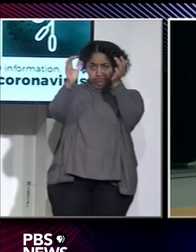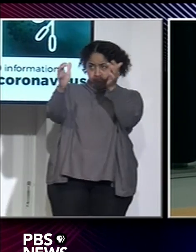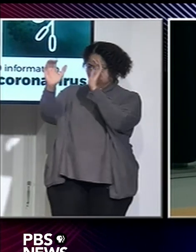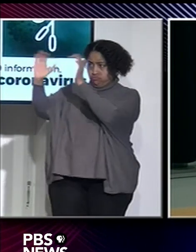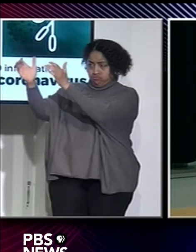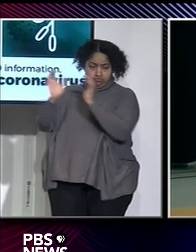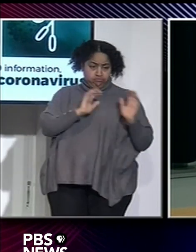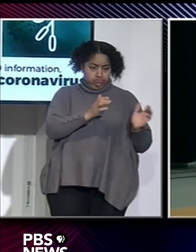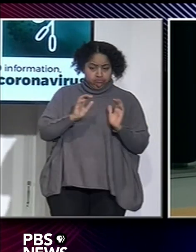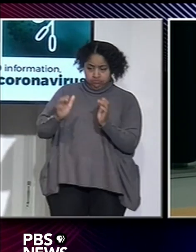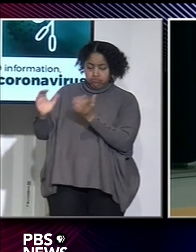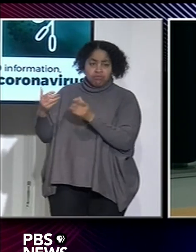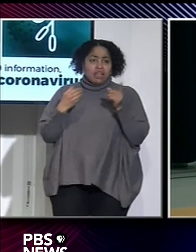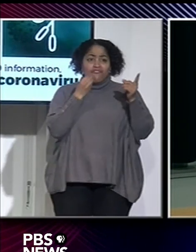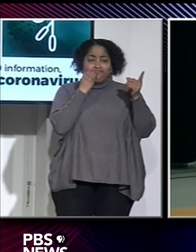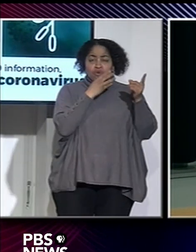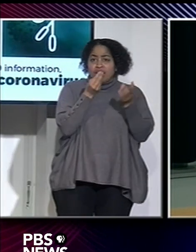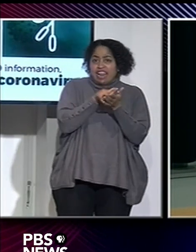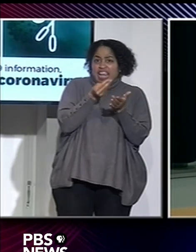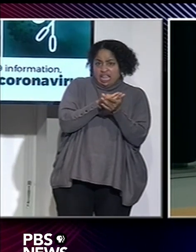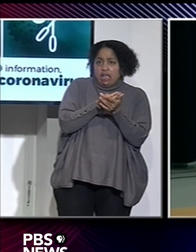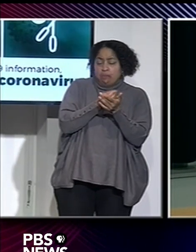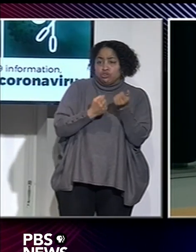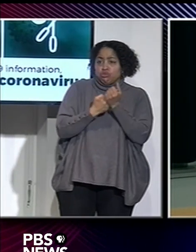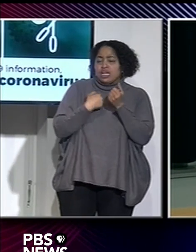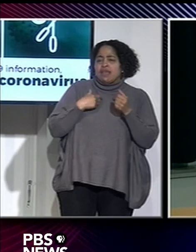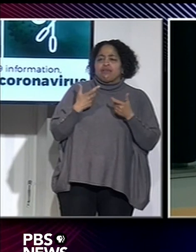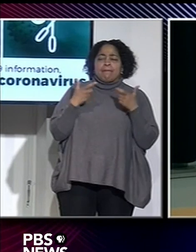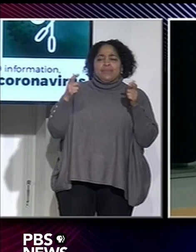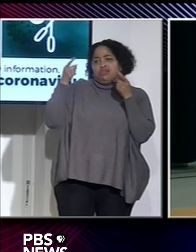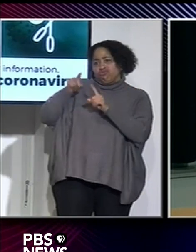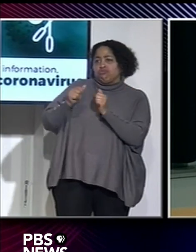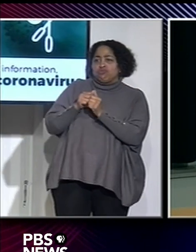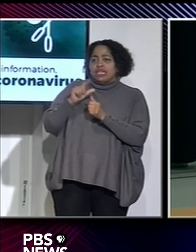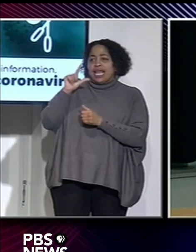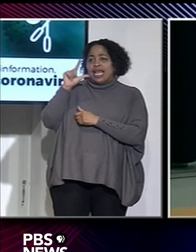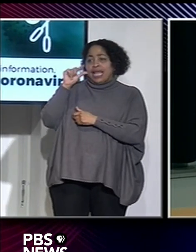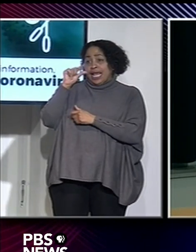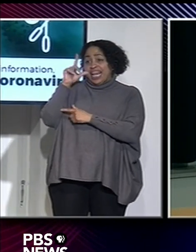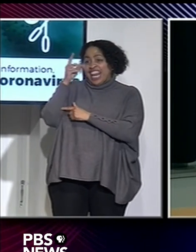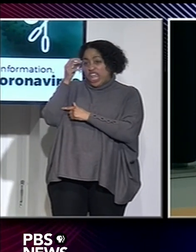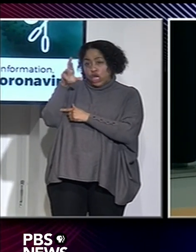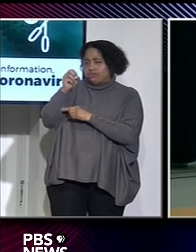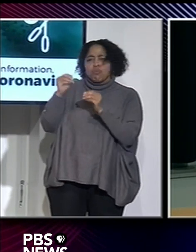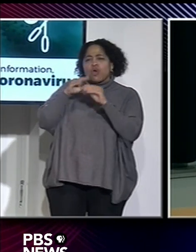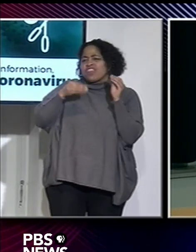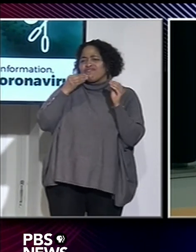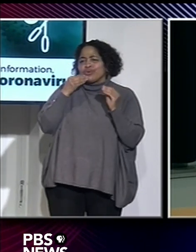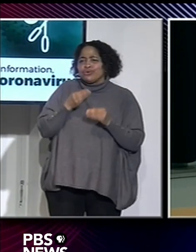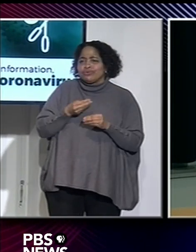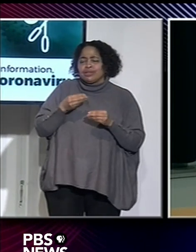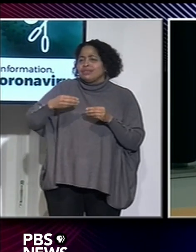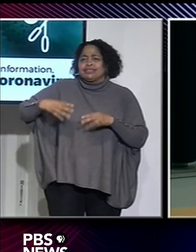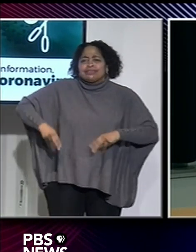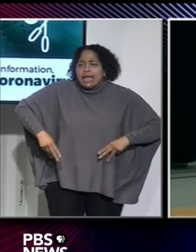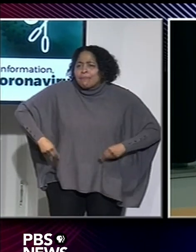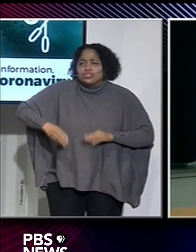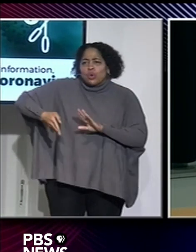income supports, we have a major agreement with Gleaners. It goes beyond food. It is diapers, wipes, formula, hygiene